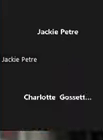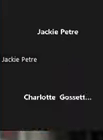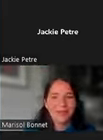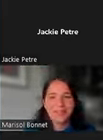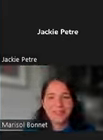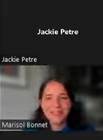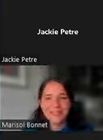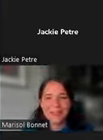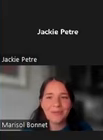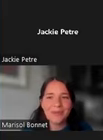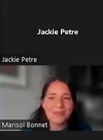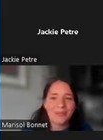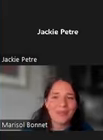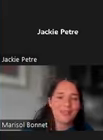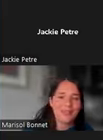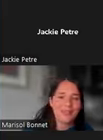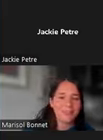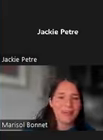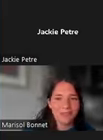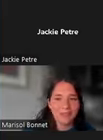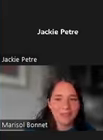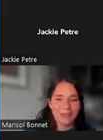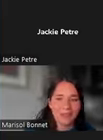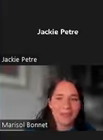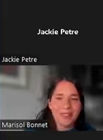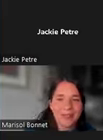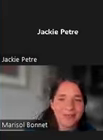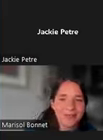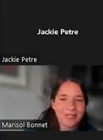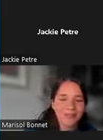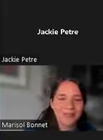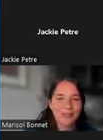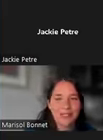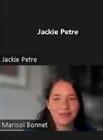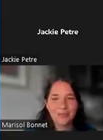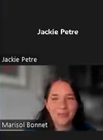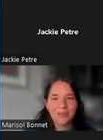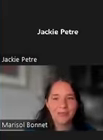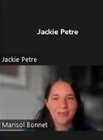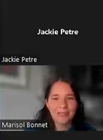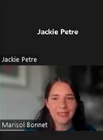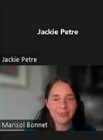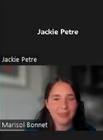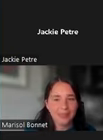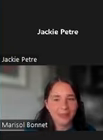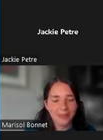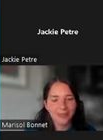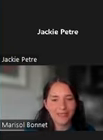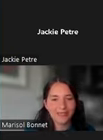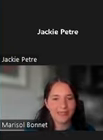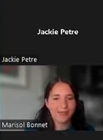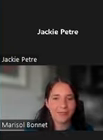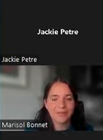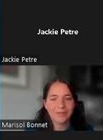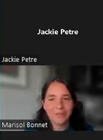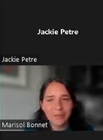Thank you, Charlotte, and a big welcome to you and the Hispanic Federation in Puerto Rico again for joining the PR100 team. We are super